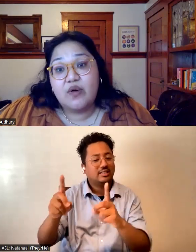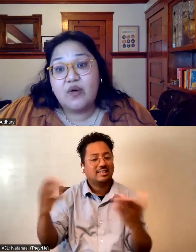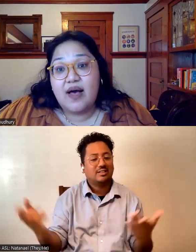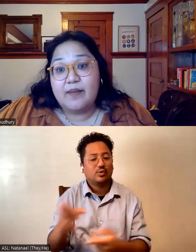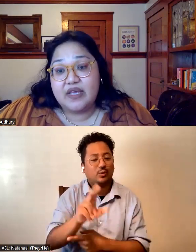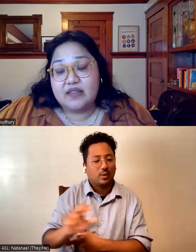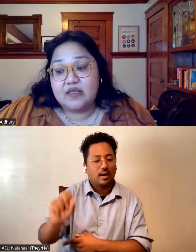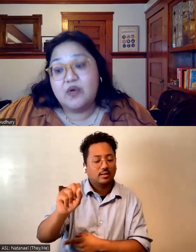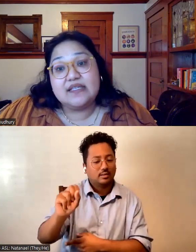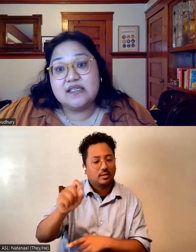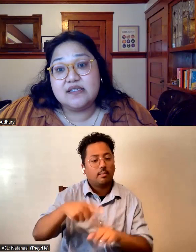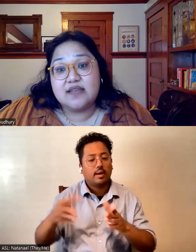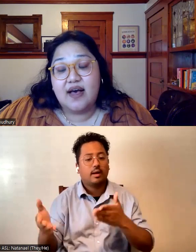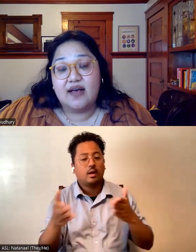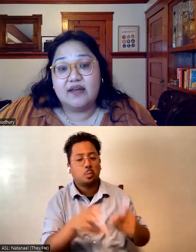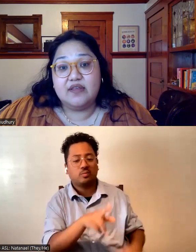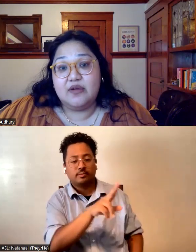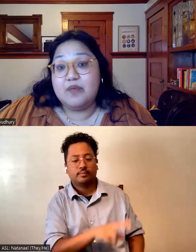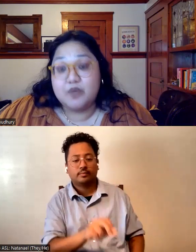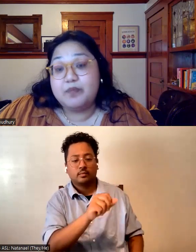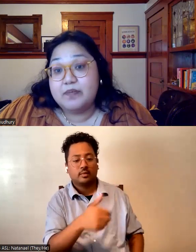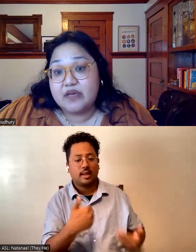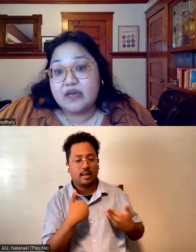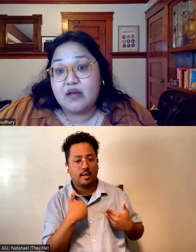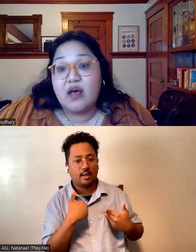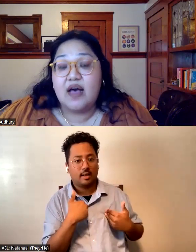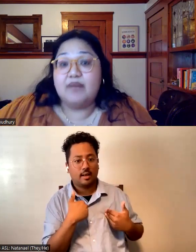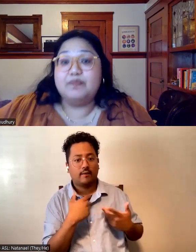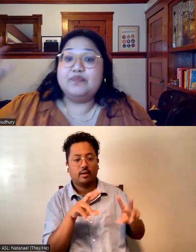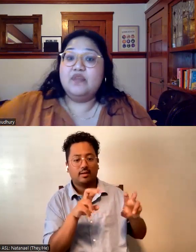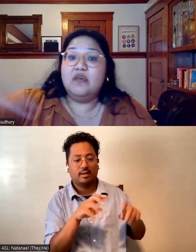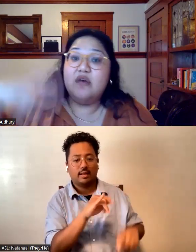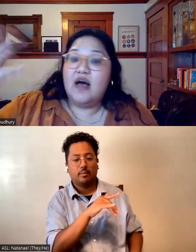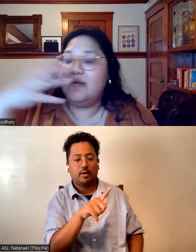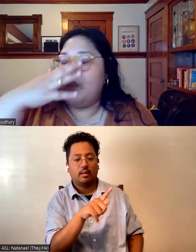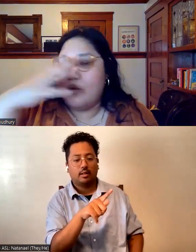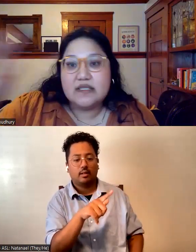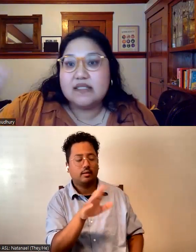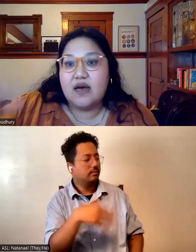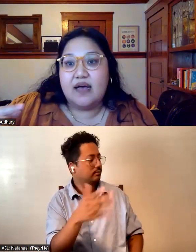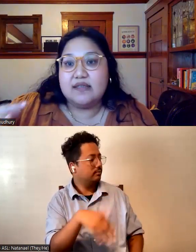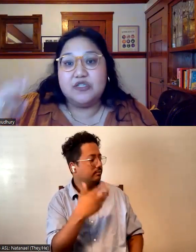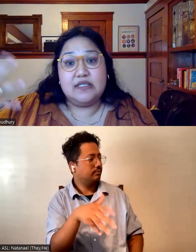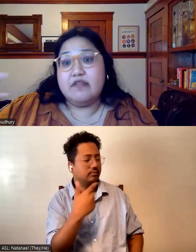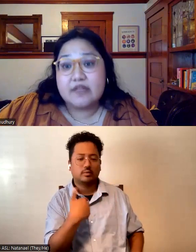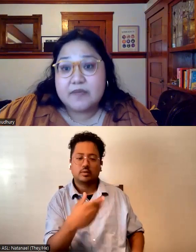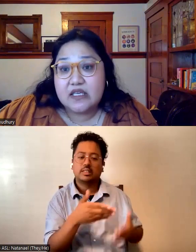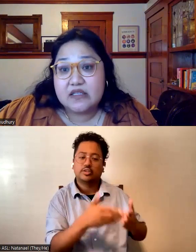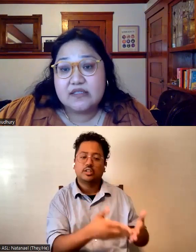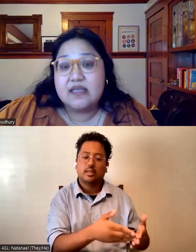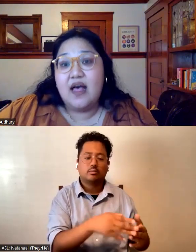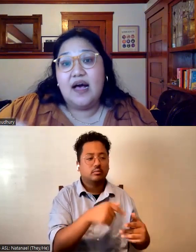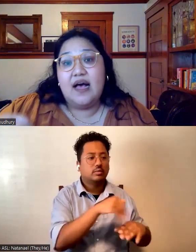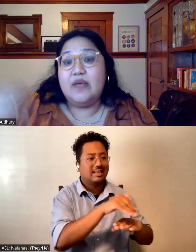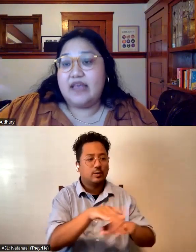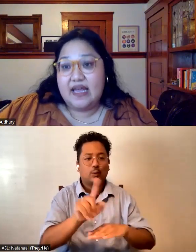also in the US's, imperial ports, such as in the